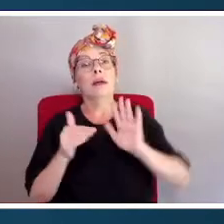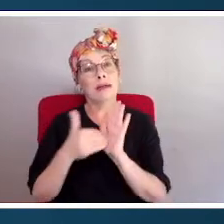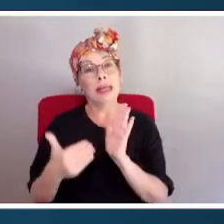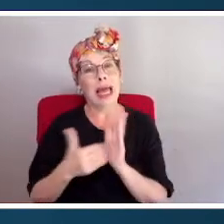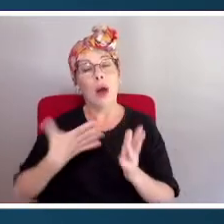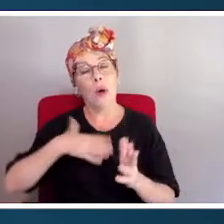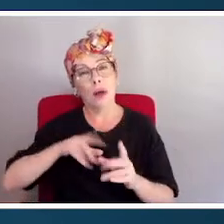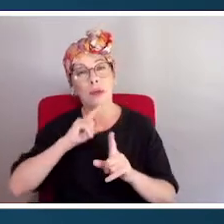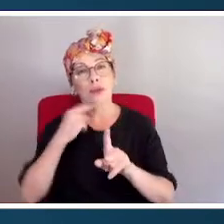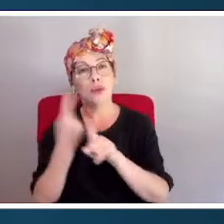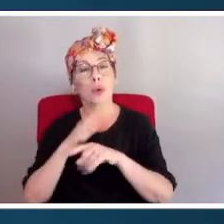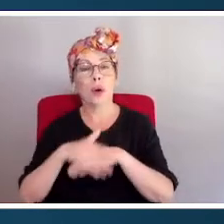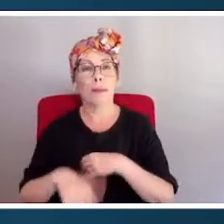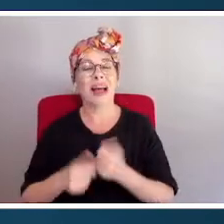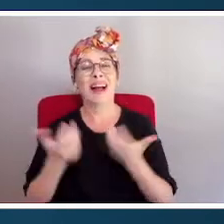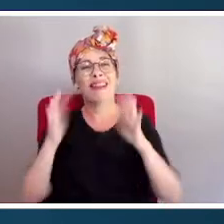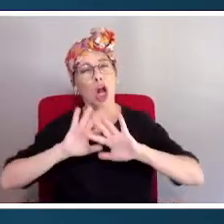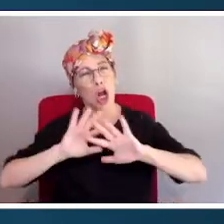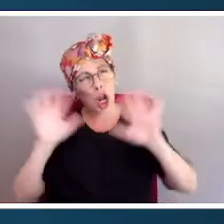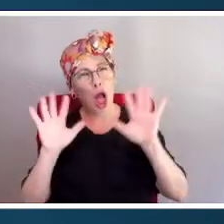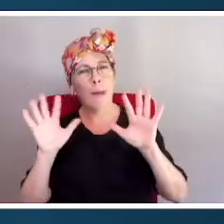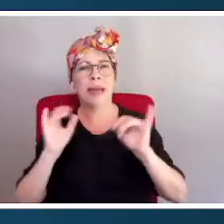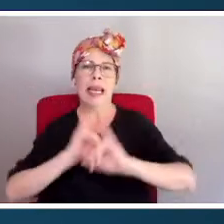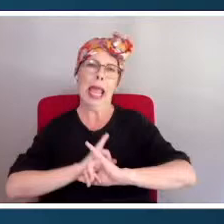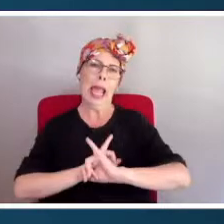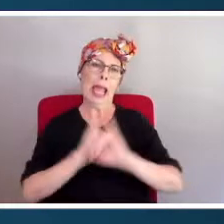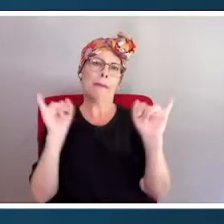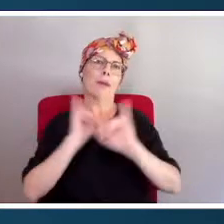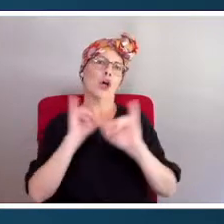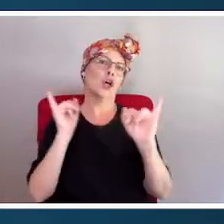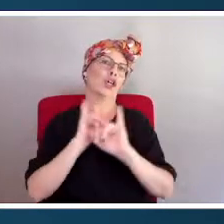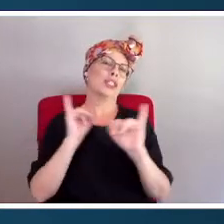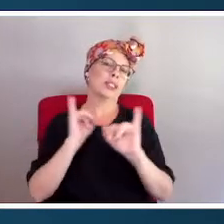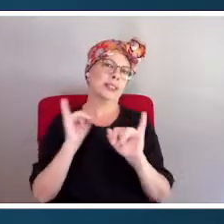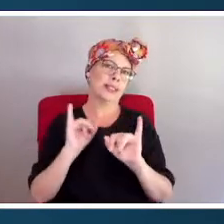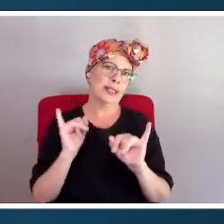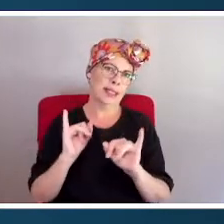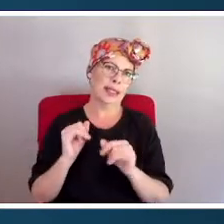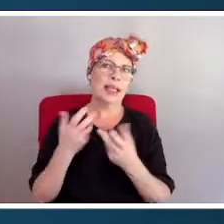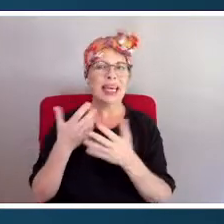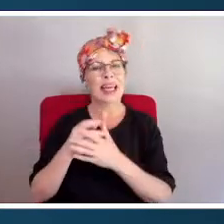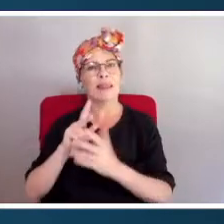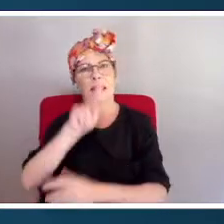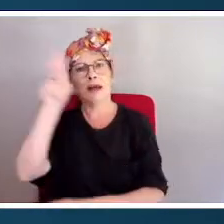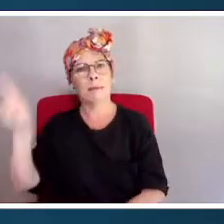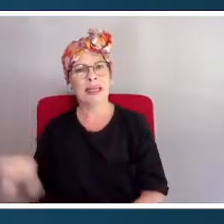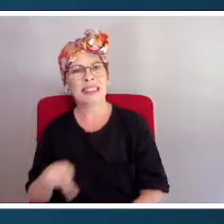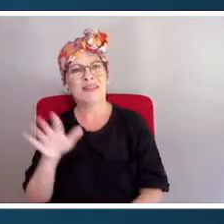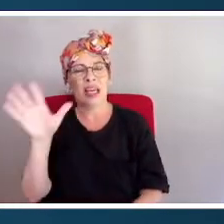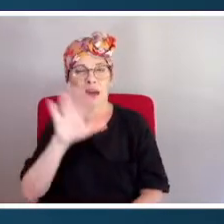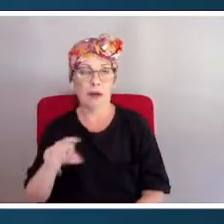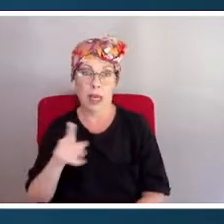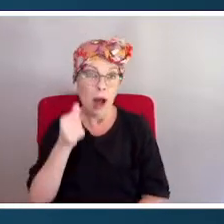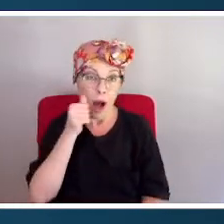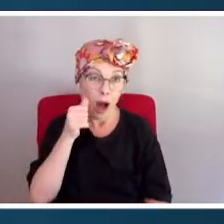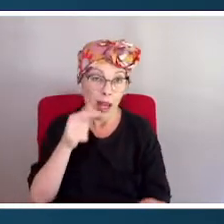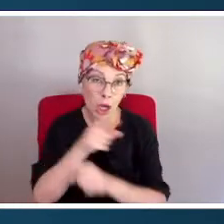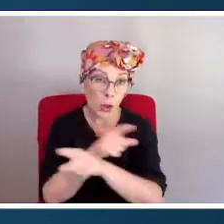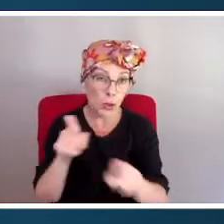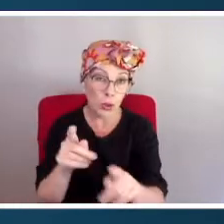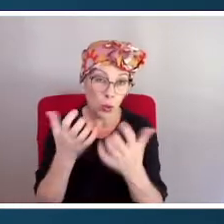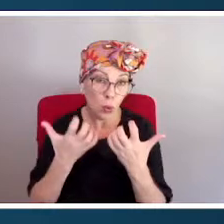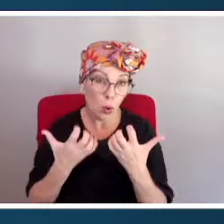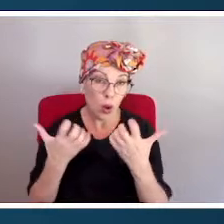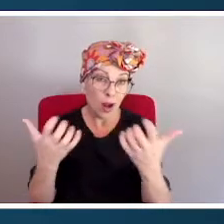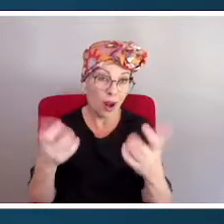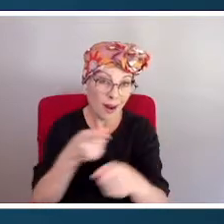Pacific. I know I'm speaking to an audience that is very familiar with the scale of impacts of climate change across the